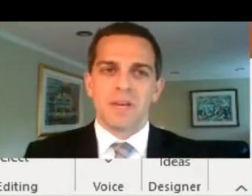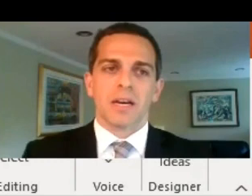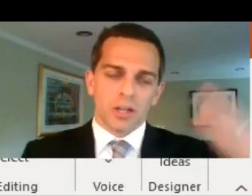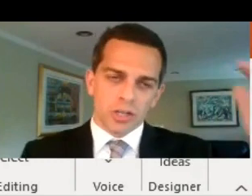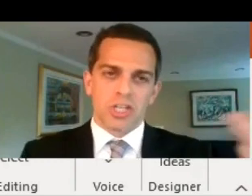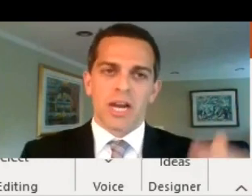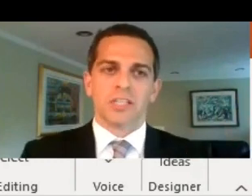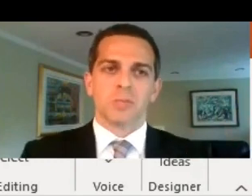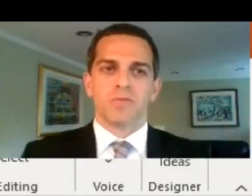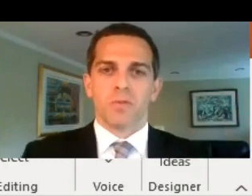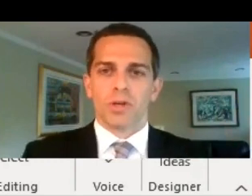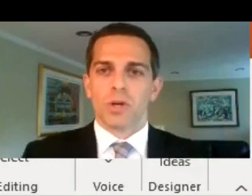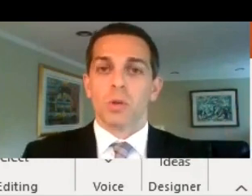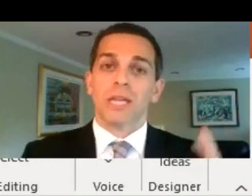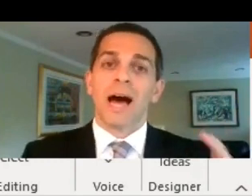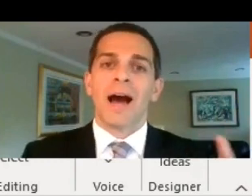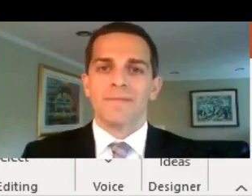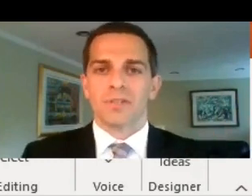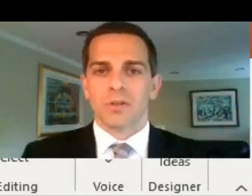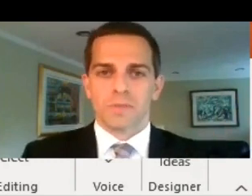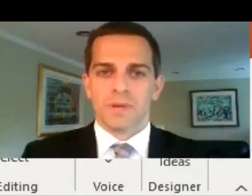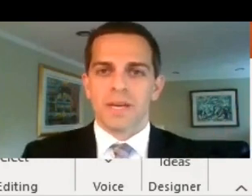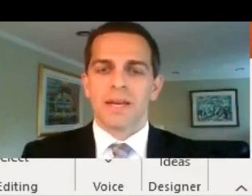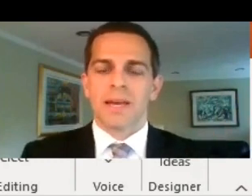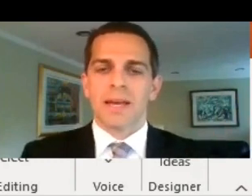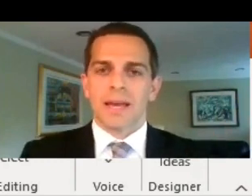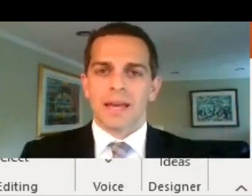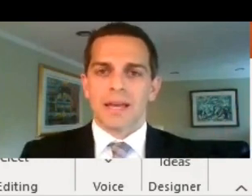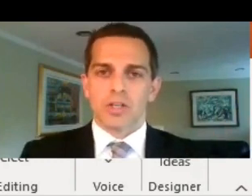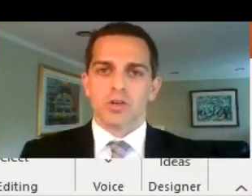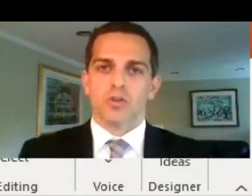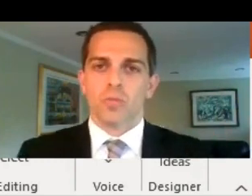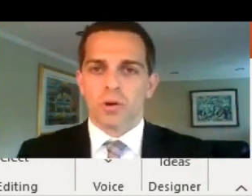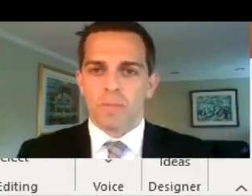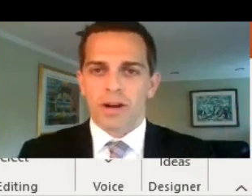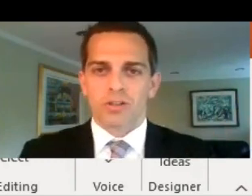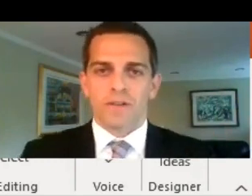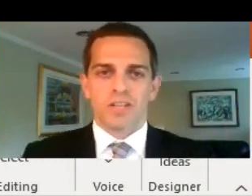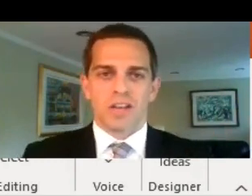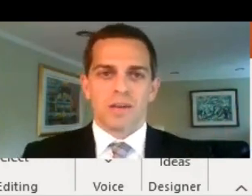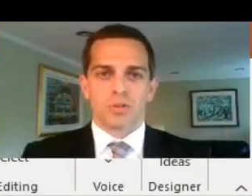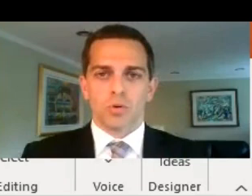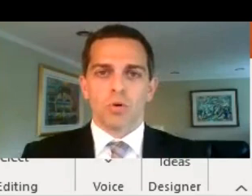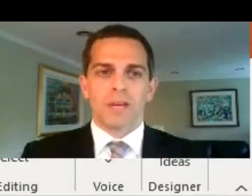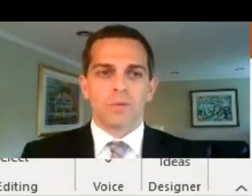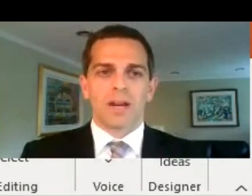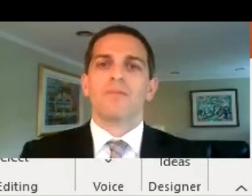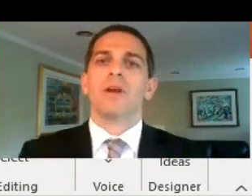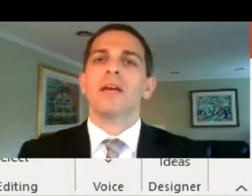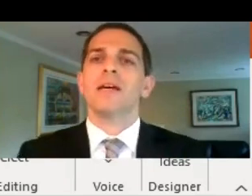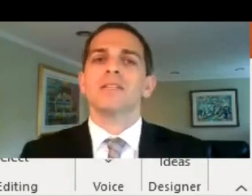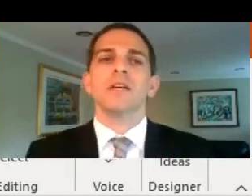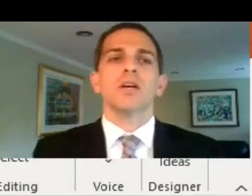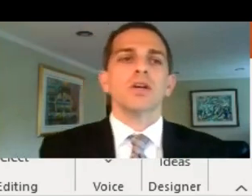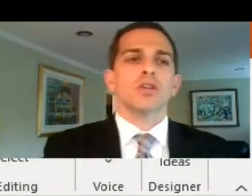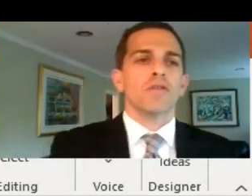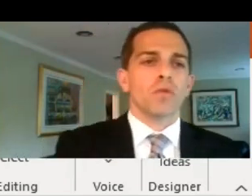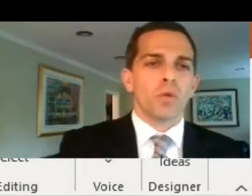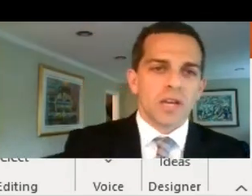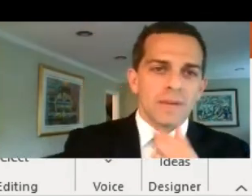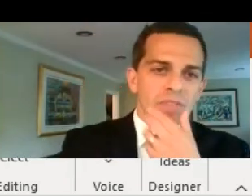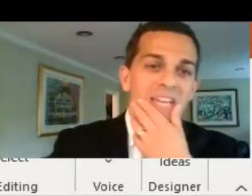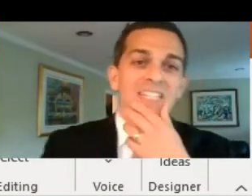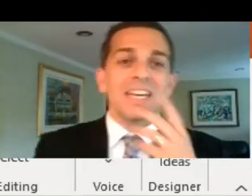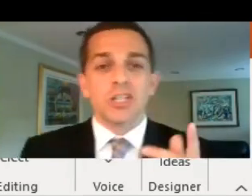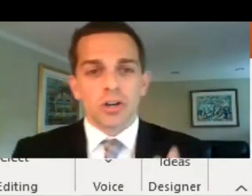how to speak, a good checklist before you go live, so to speak, in a Zoom or a Microsoft Teams, Google Meet, whatever it is. So